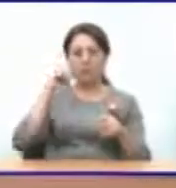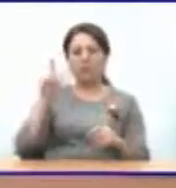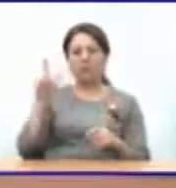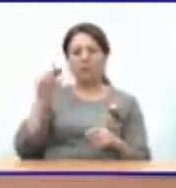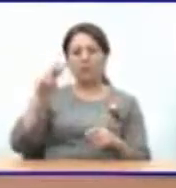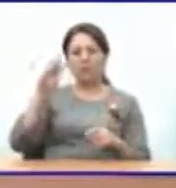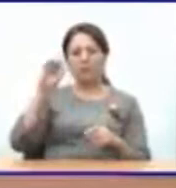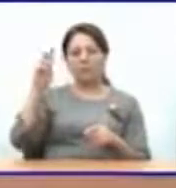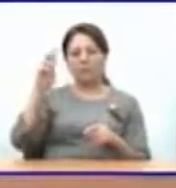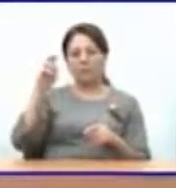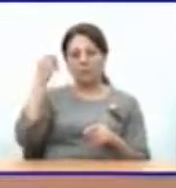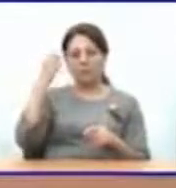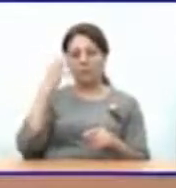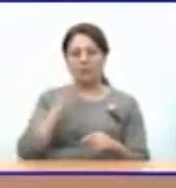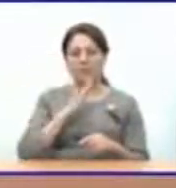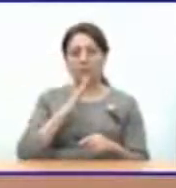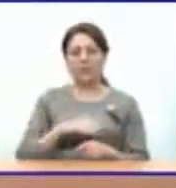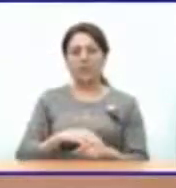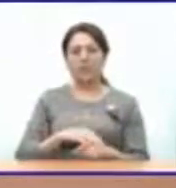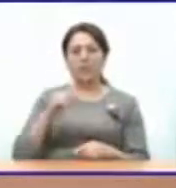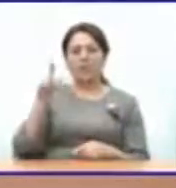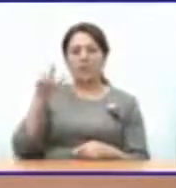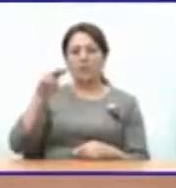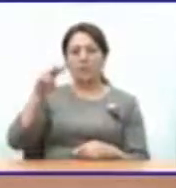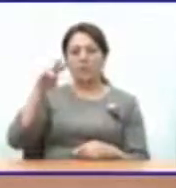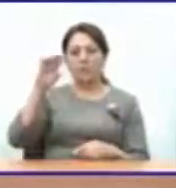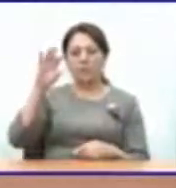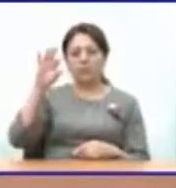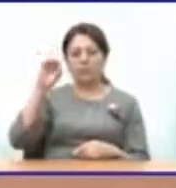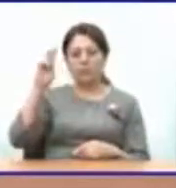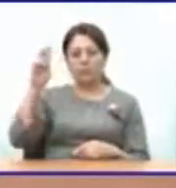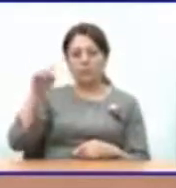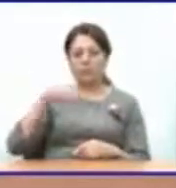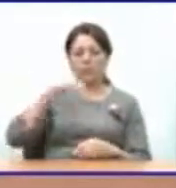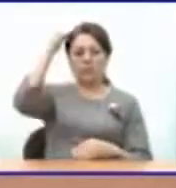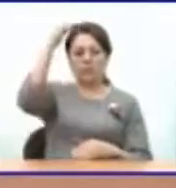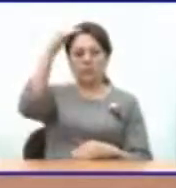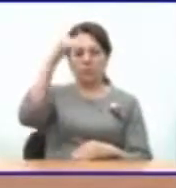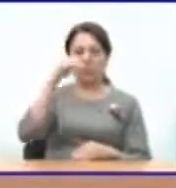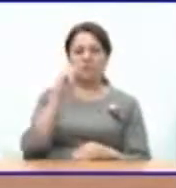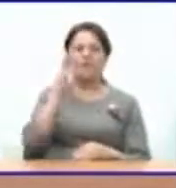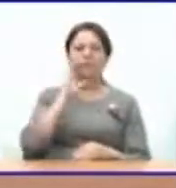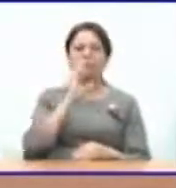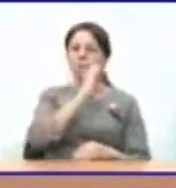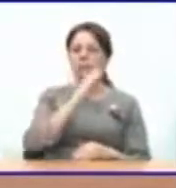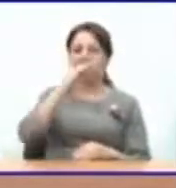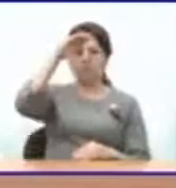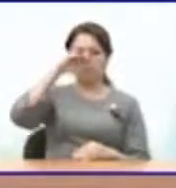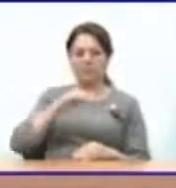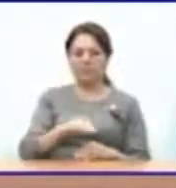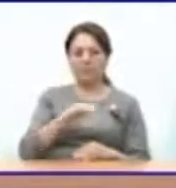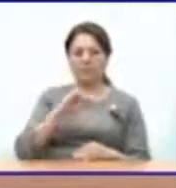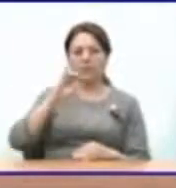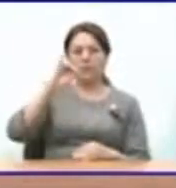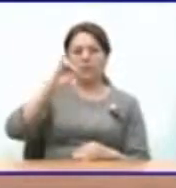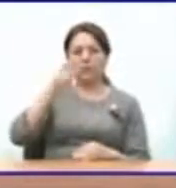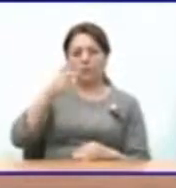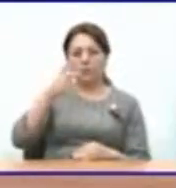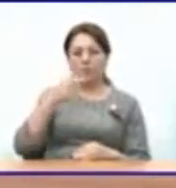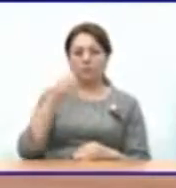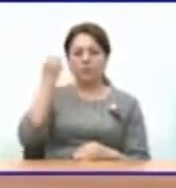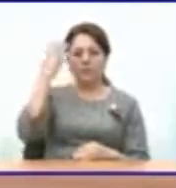bilan shug'ullangansiz. Endi qarang. Globusning mana bu yuqori qismi uning shimoliy qutbi yoki pastdagi qismini janubiy qutbi deb qabul